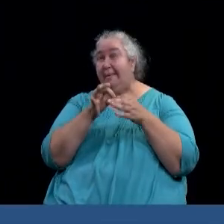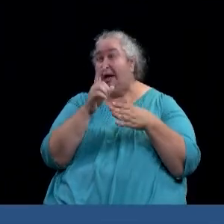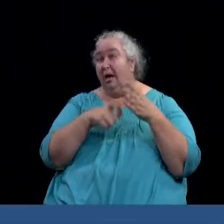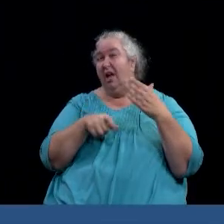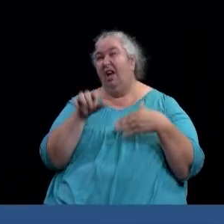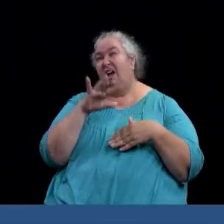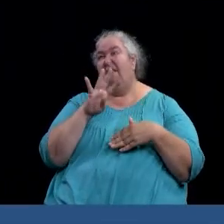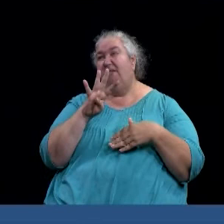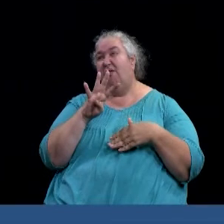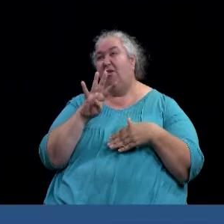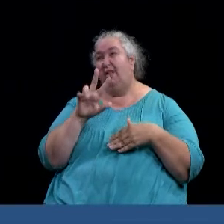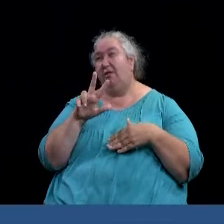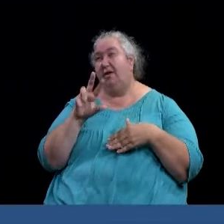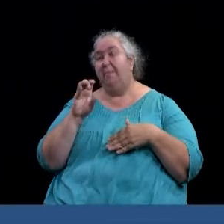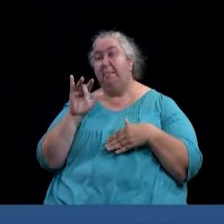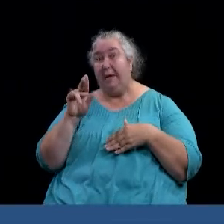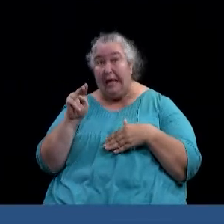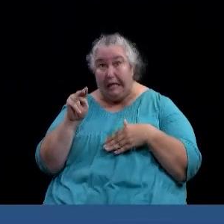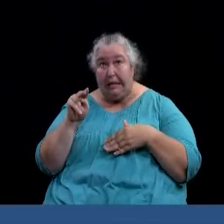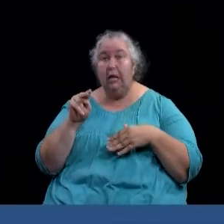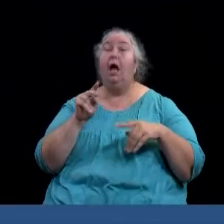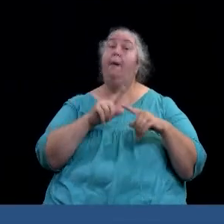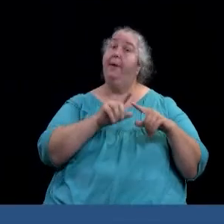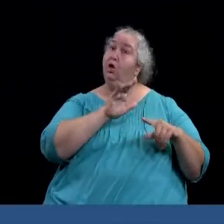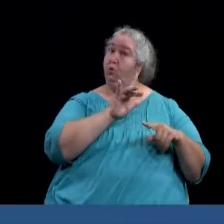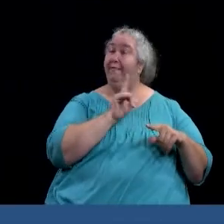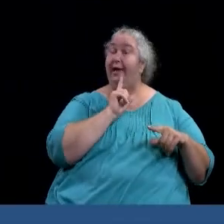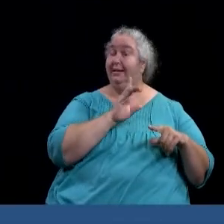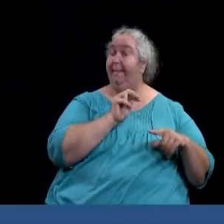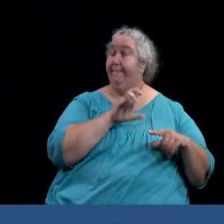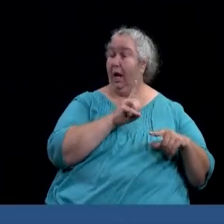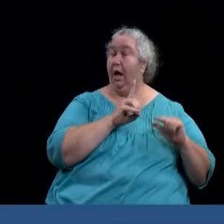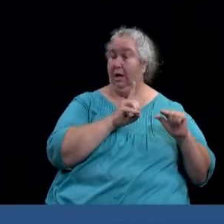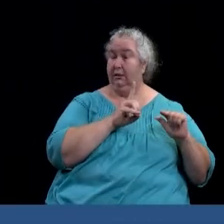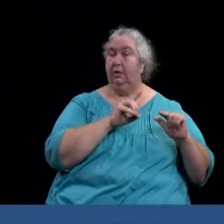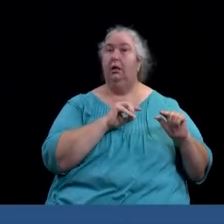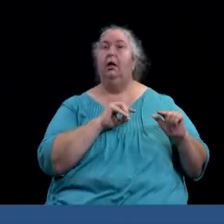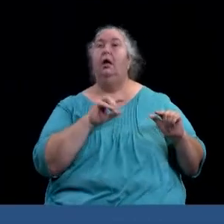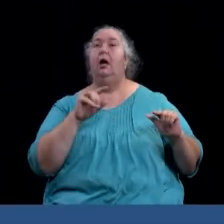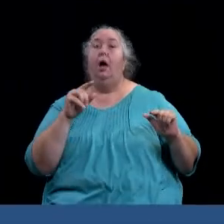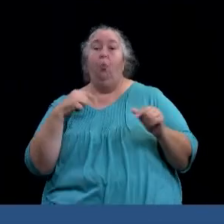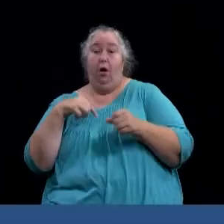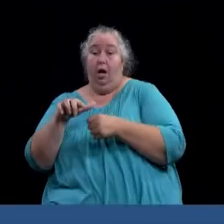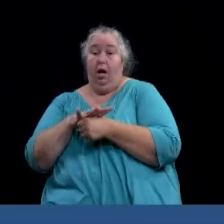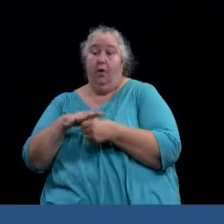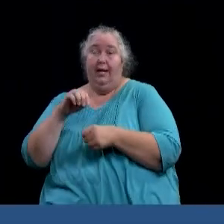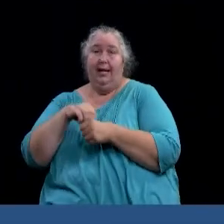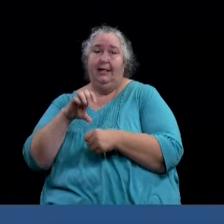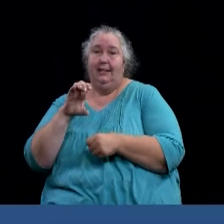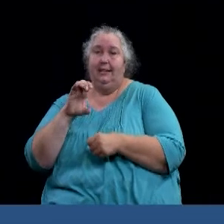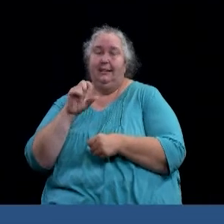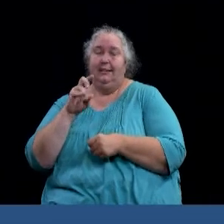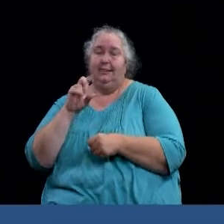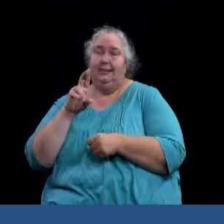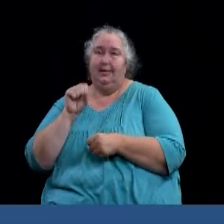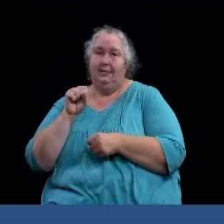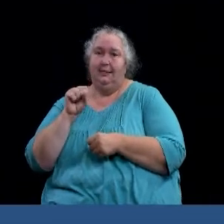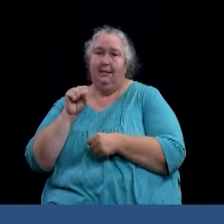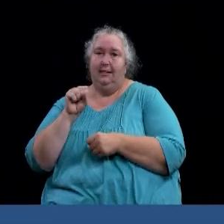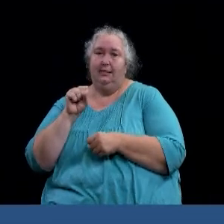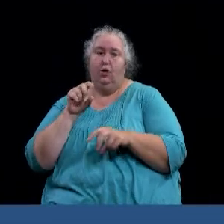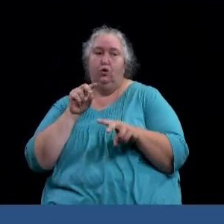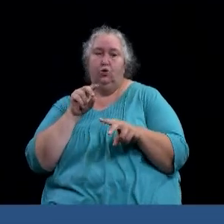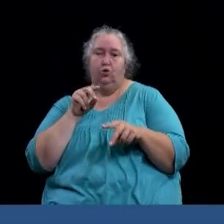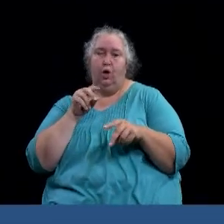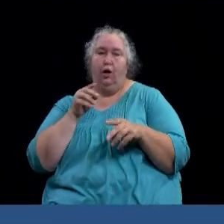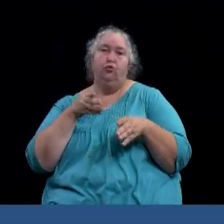bond. We are located in a census tract with a poverty rate above 40%. The bond proceeds